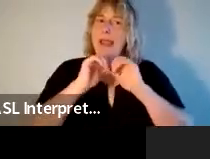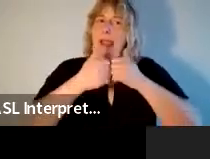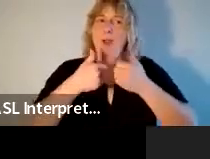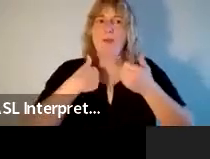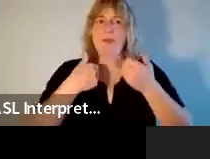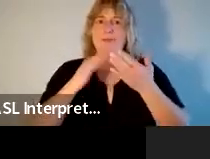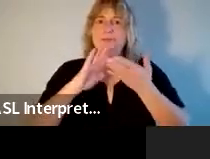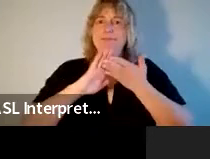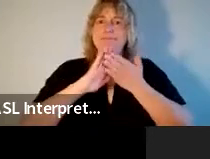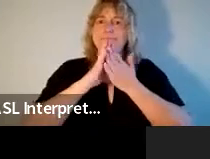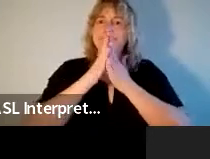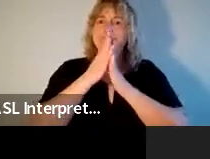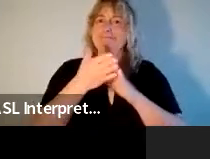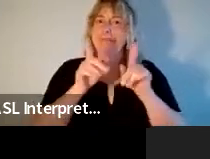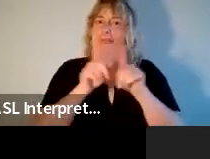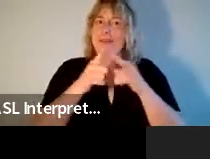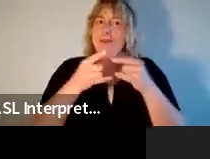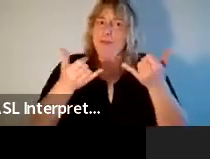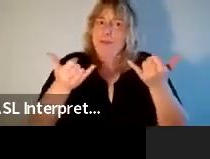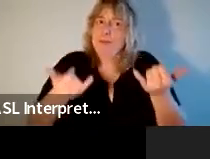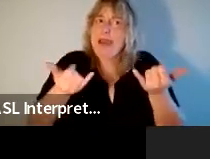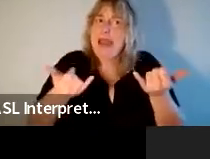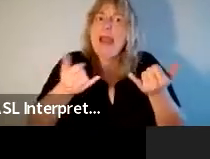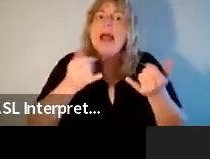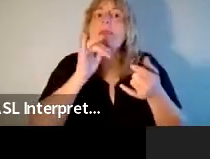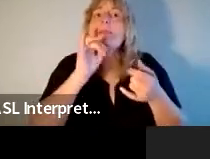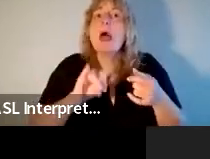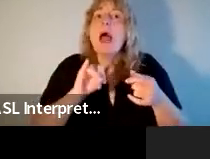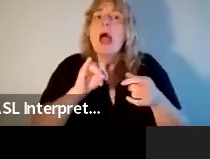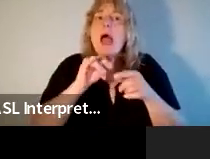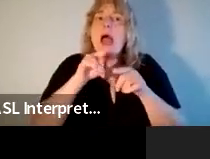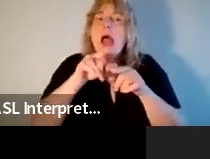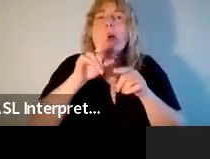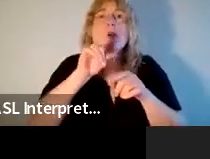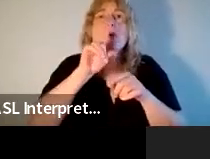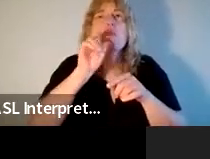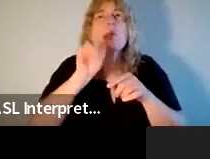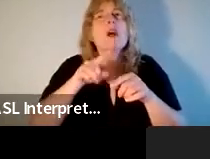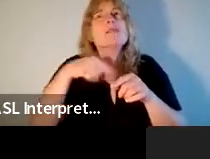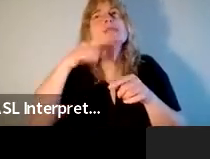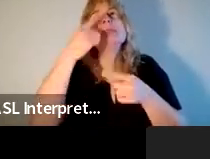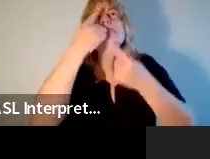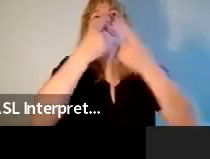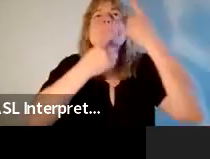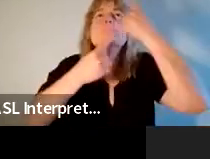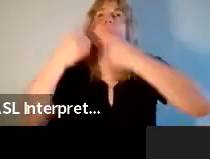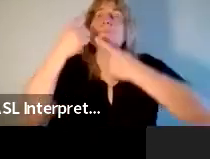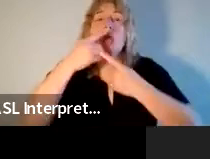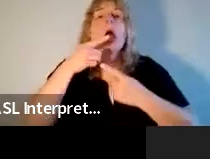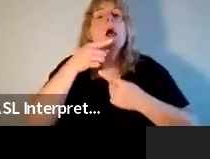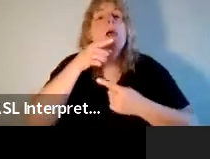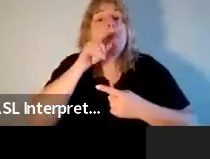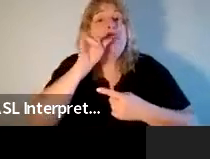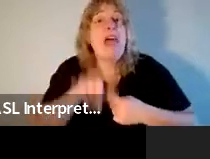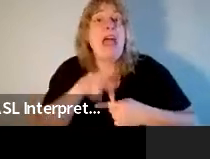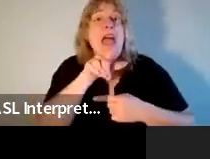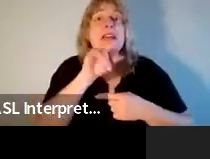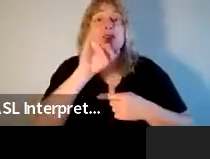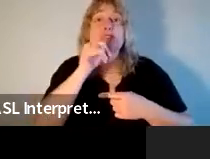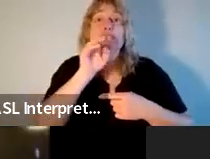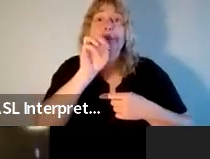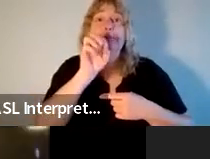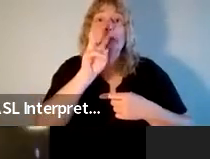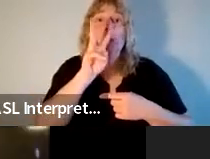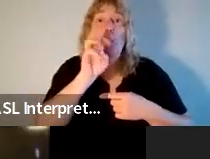These are questions that the James Webb Space Telescope will make large steps forward in our